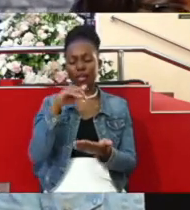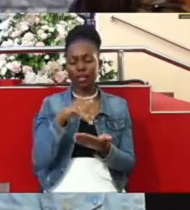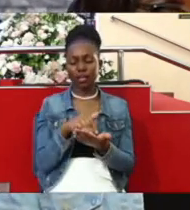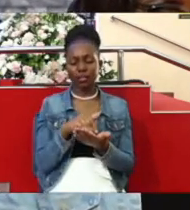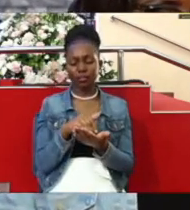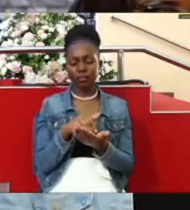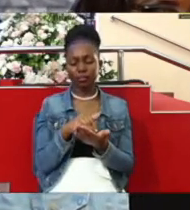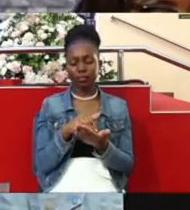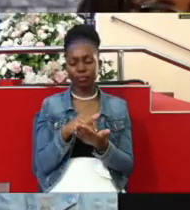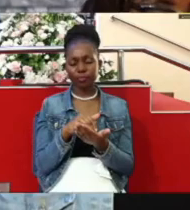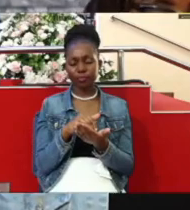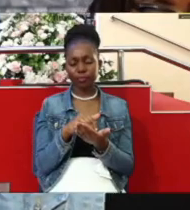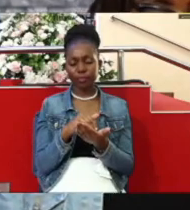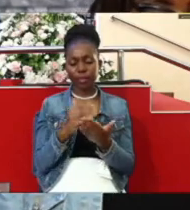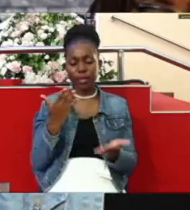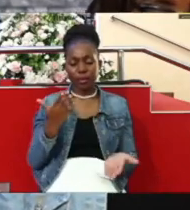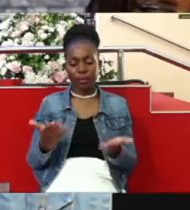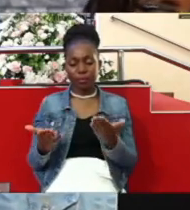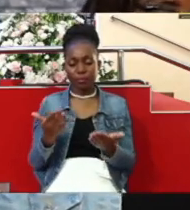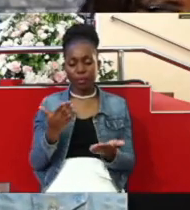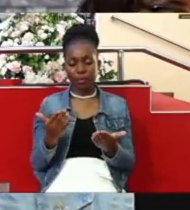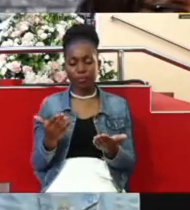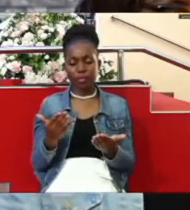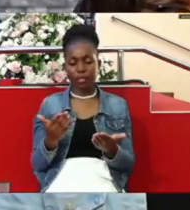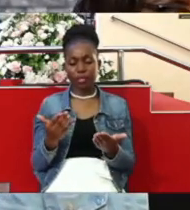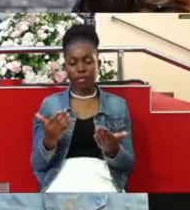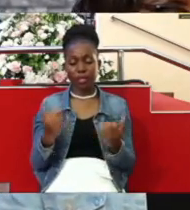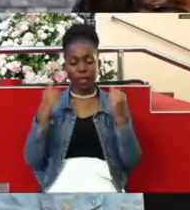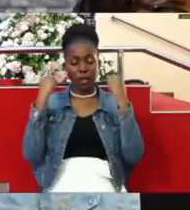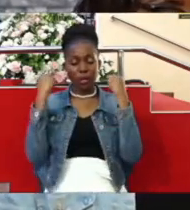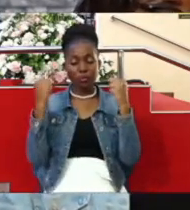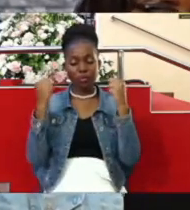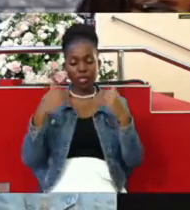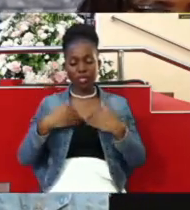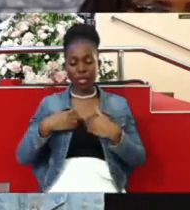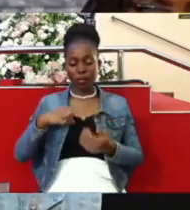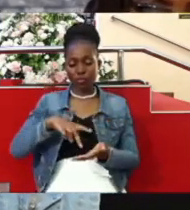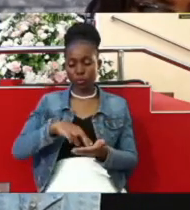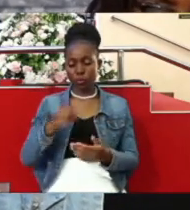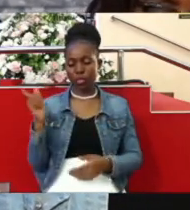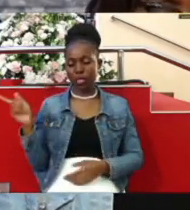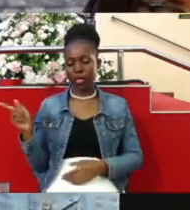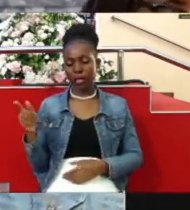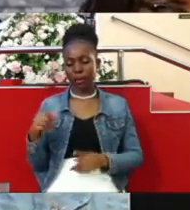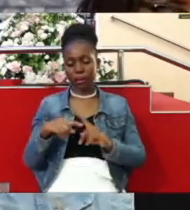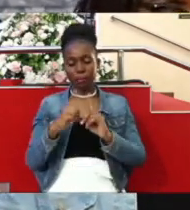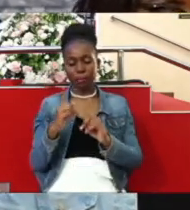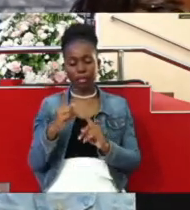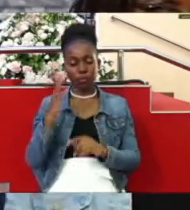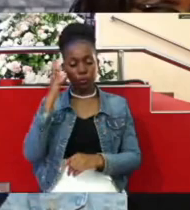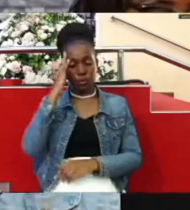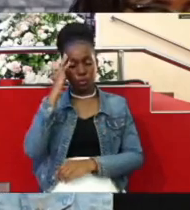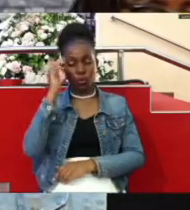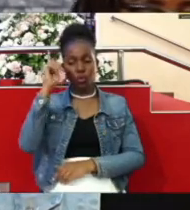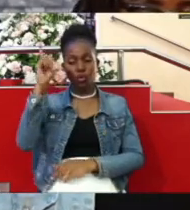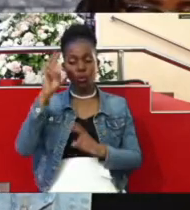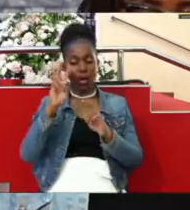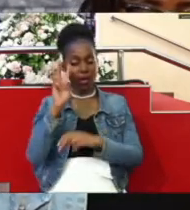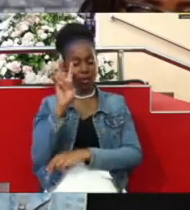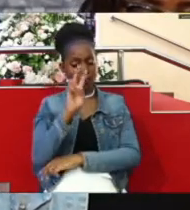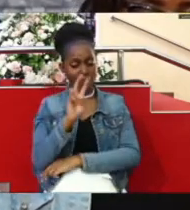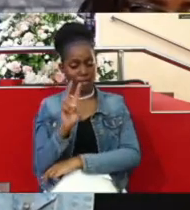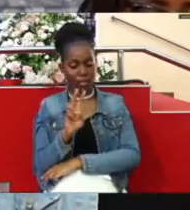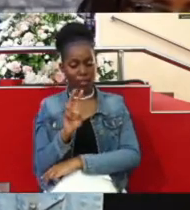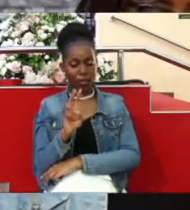They may not have the courage to come here, but you see wherever they are, you see wherever they are